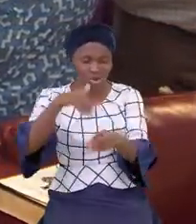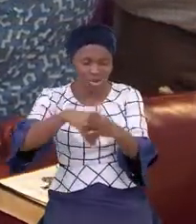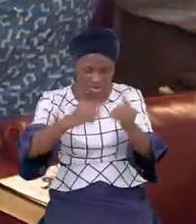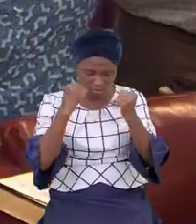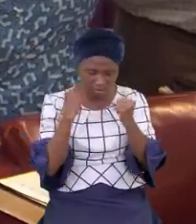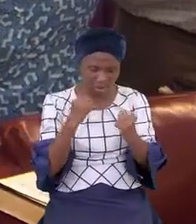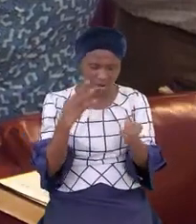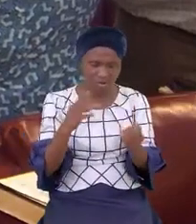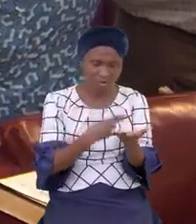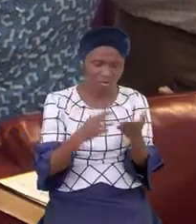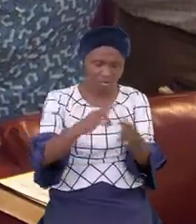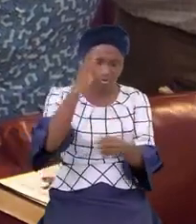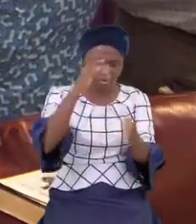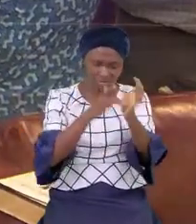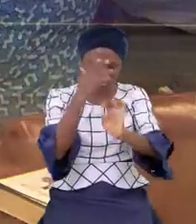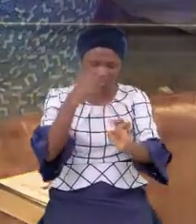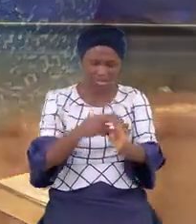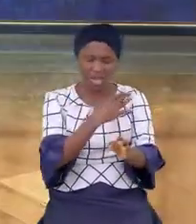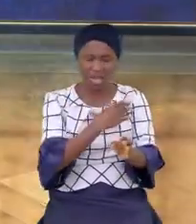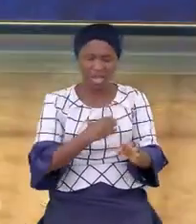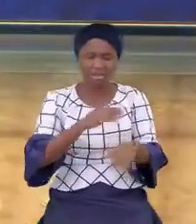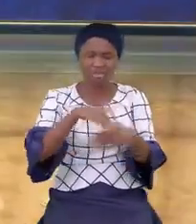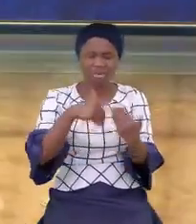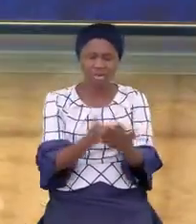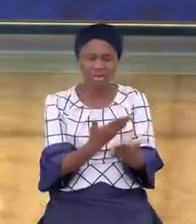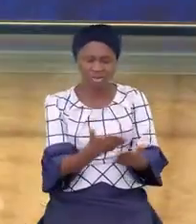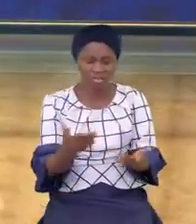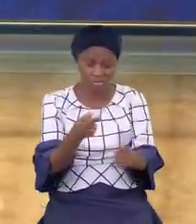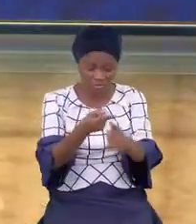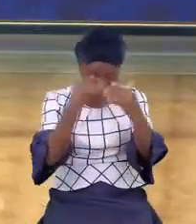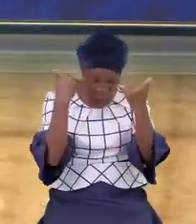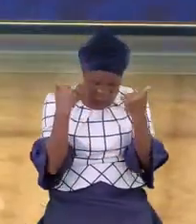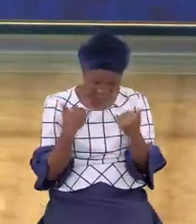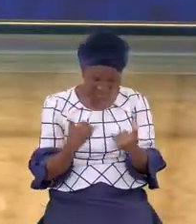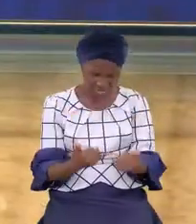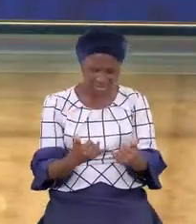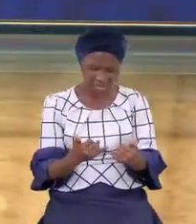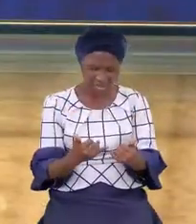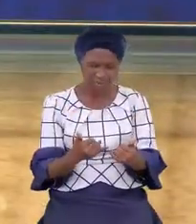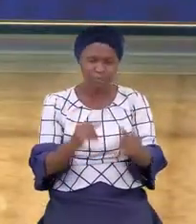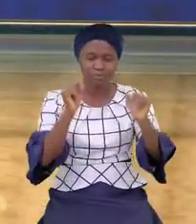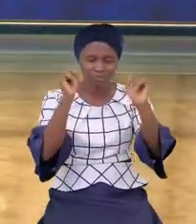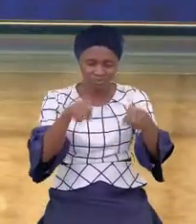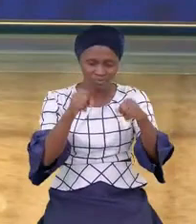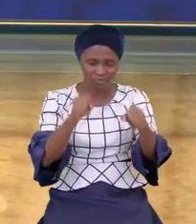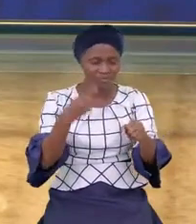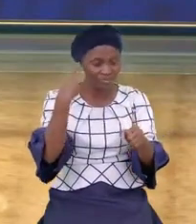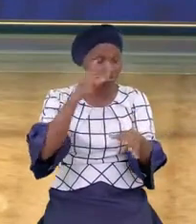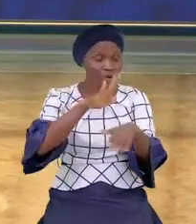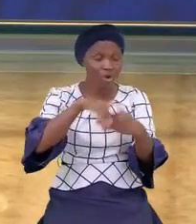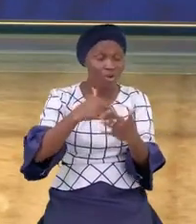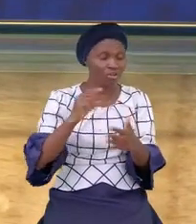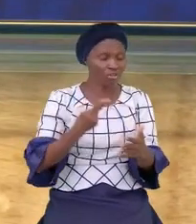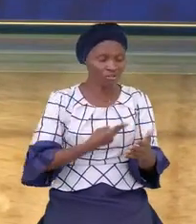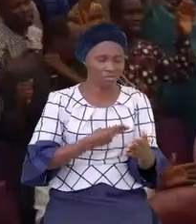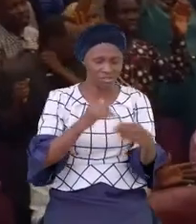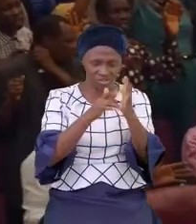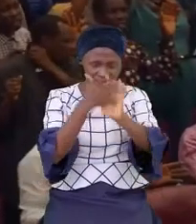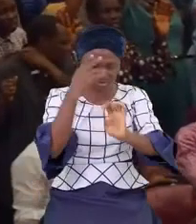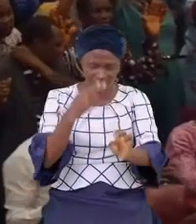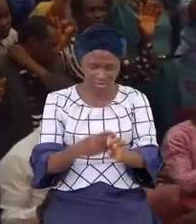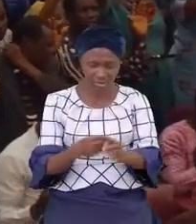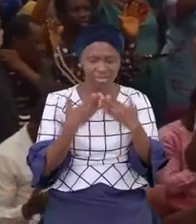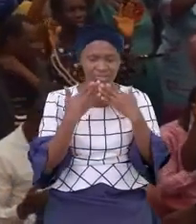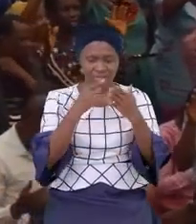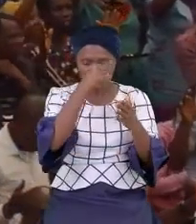the Spirit. And all things from now on are possible for every one of us. We thank you because we know you